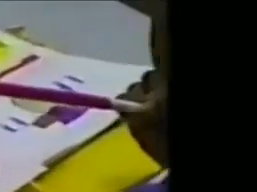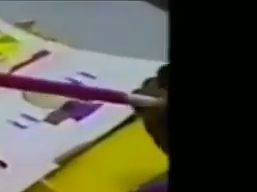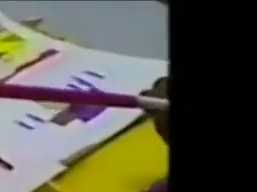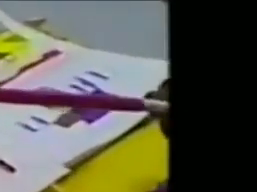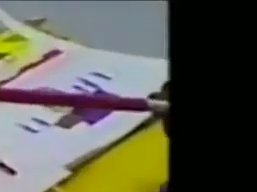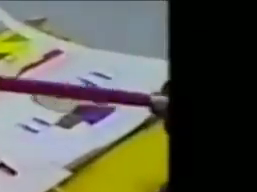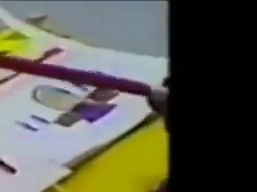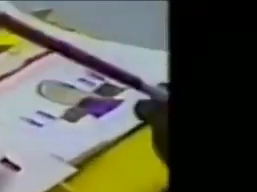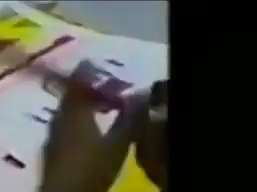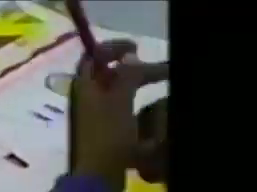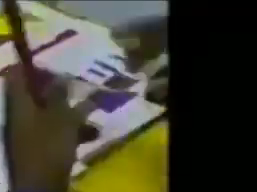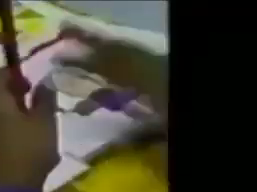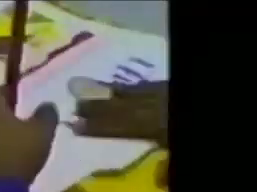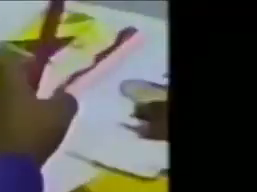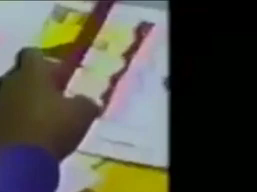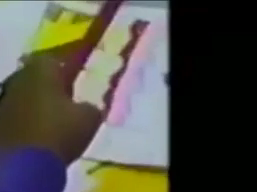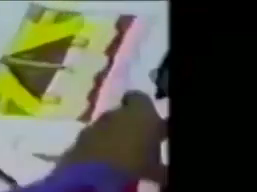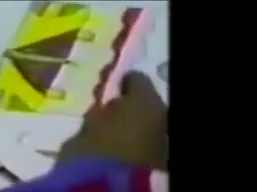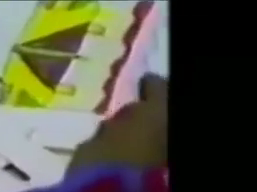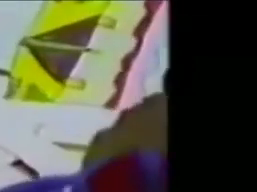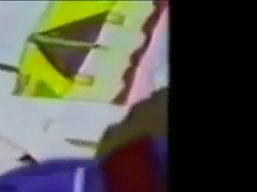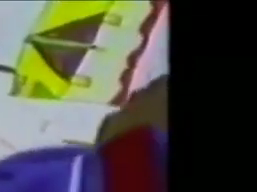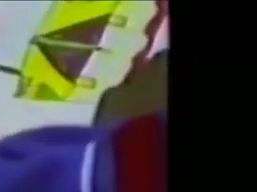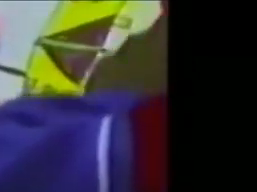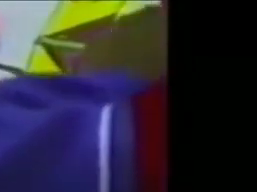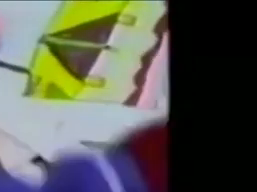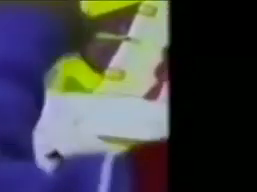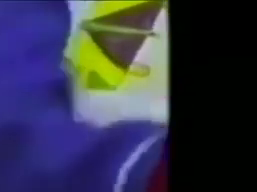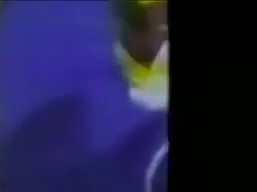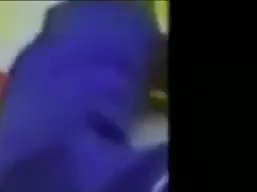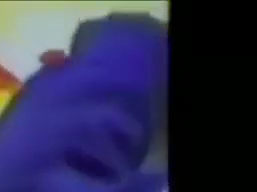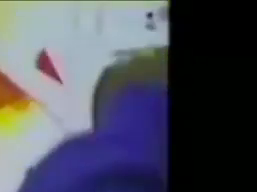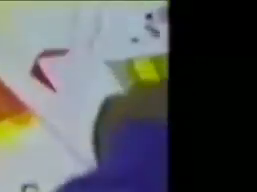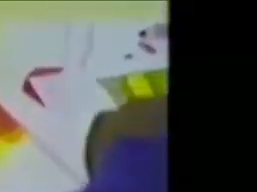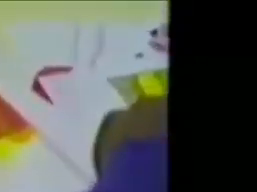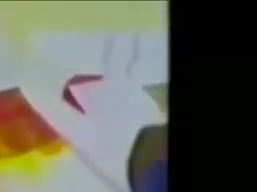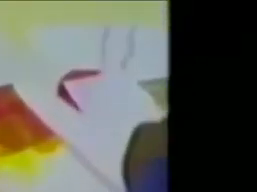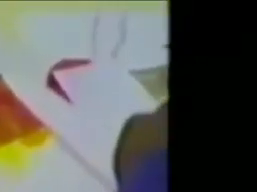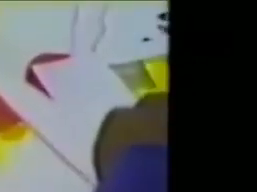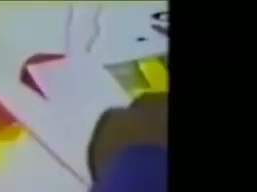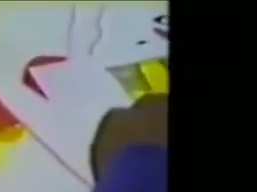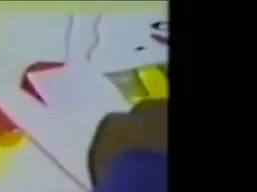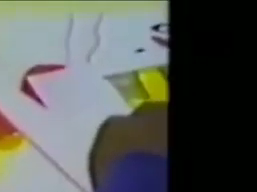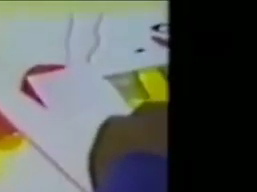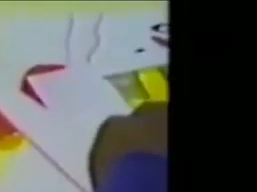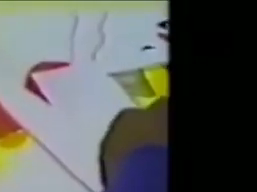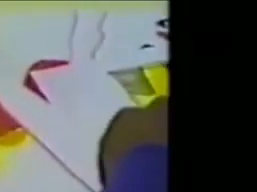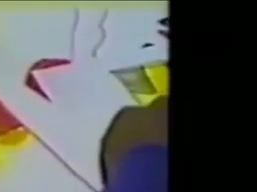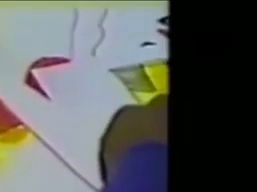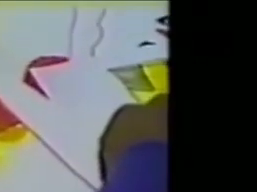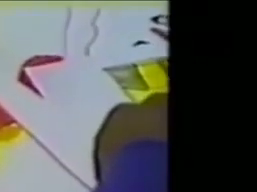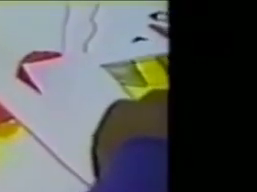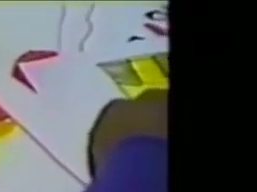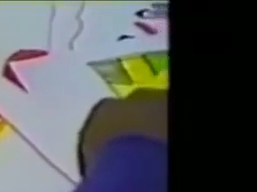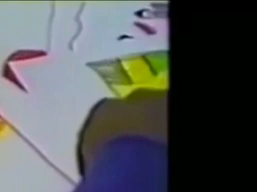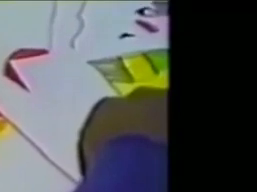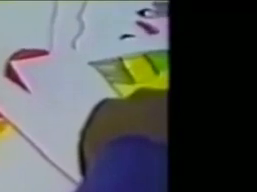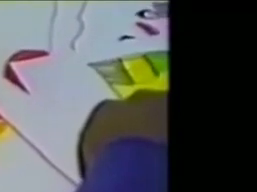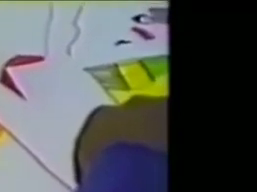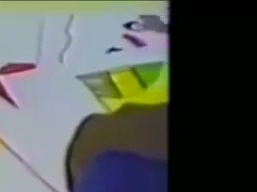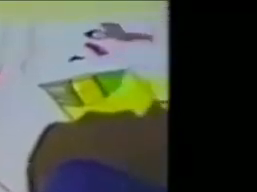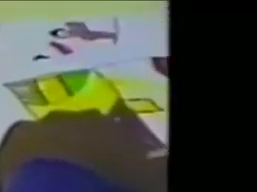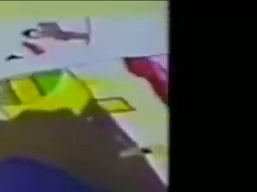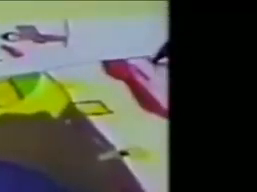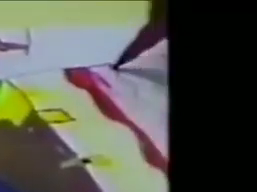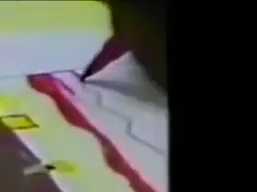How's it going, Melissa? That is